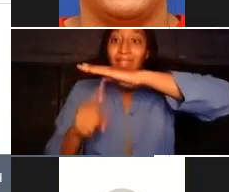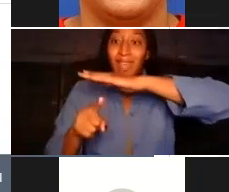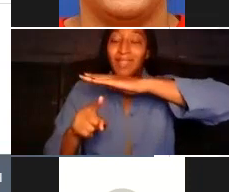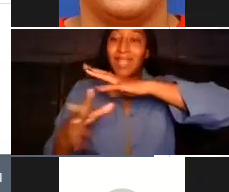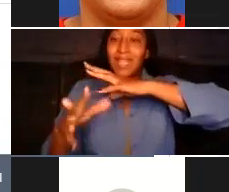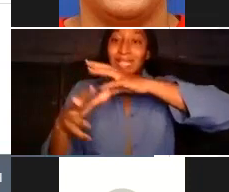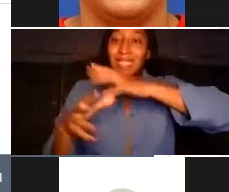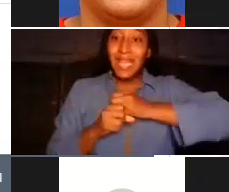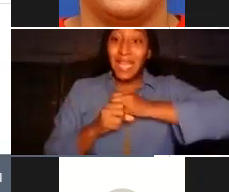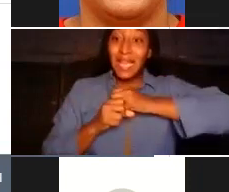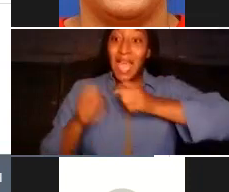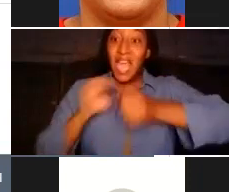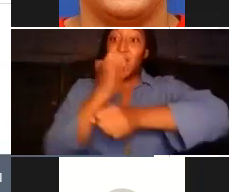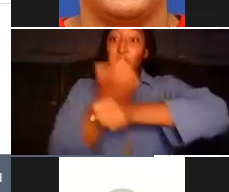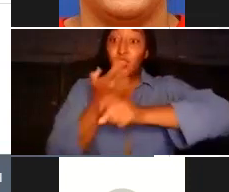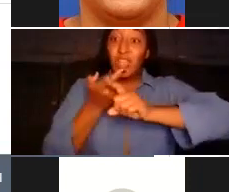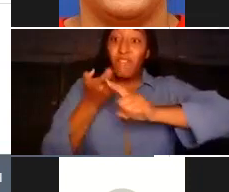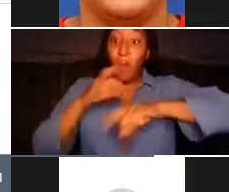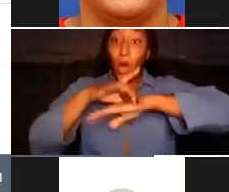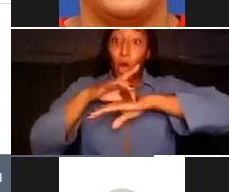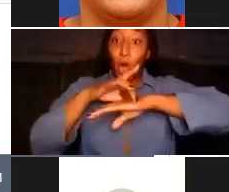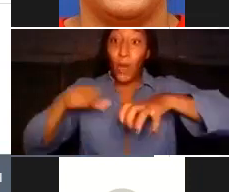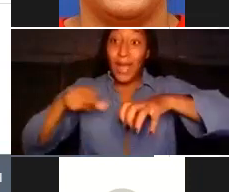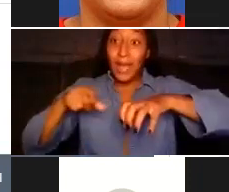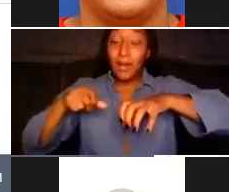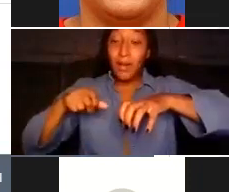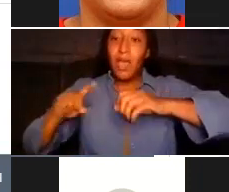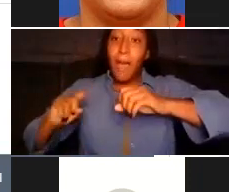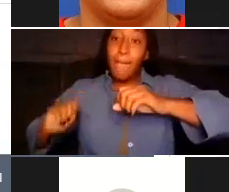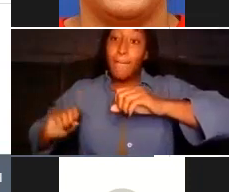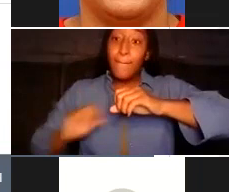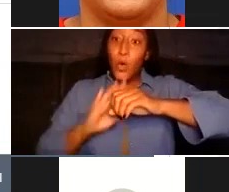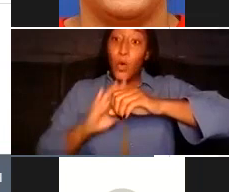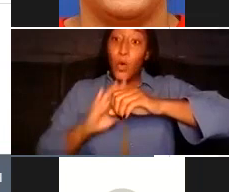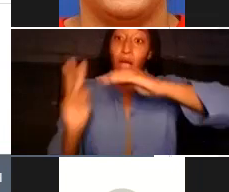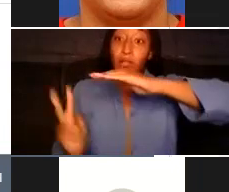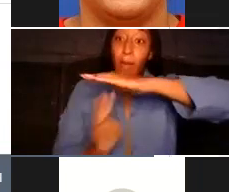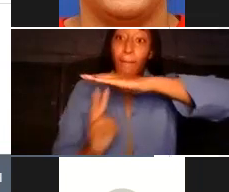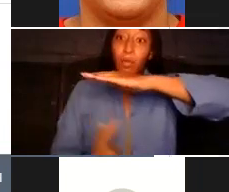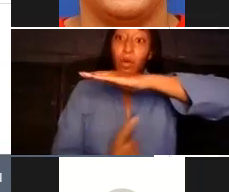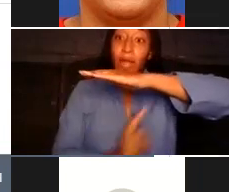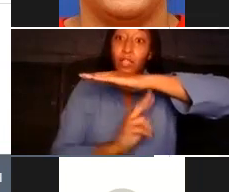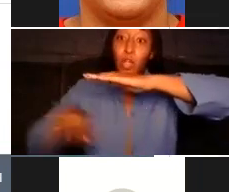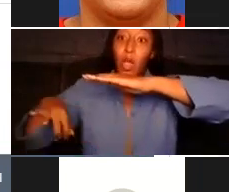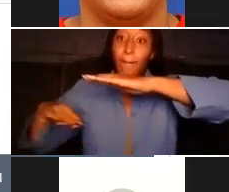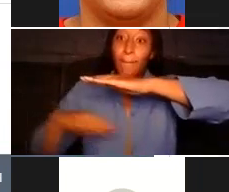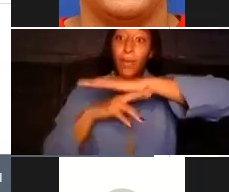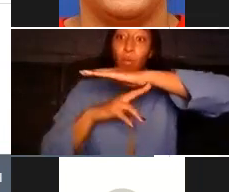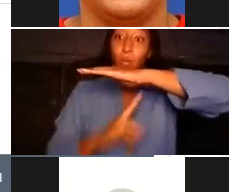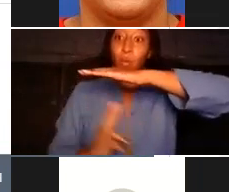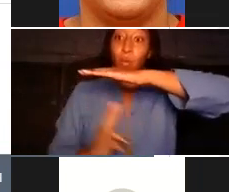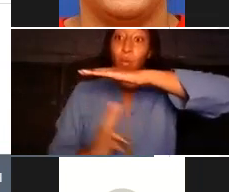earthquake. Well, that bridge is going to start to oscillate back and forth. And I don't know about you, but I don't want to be on any bridges